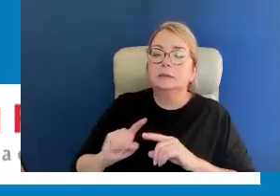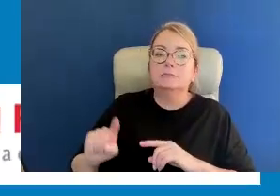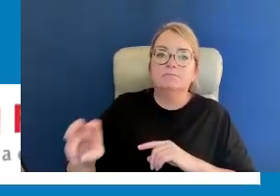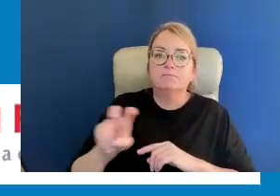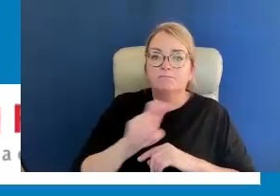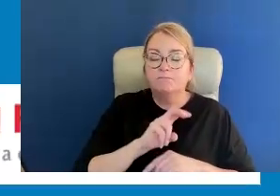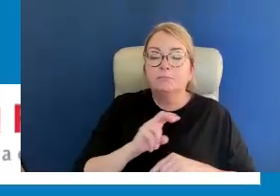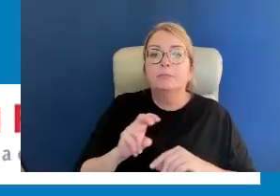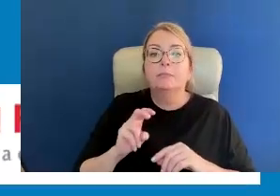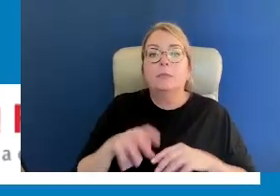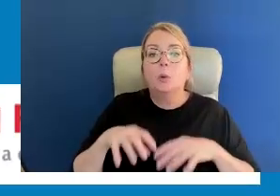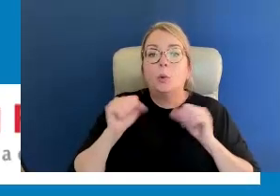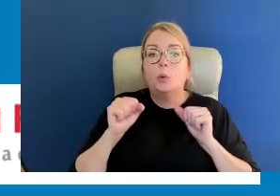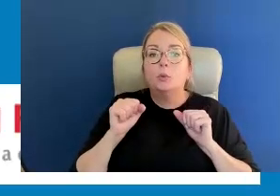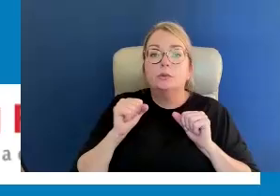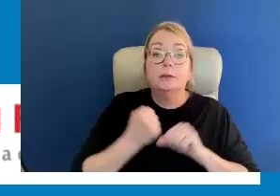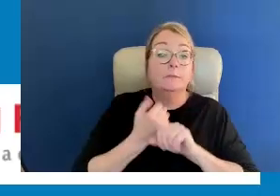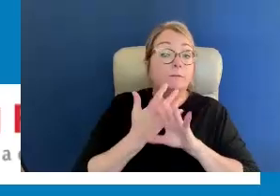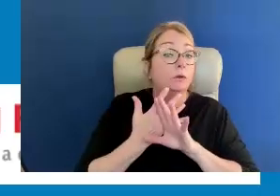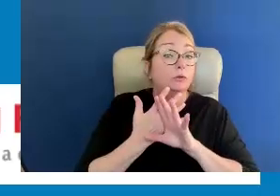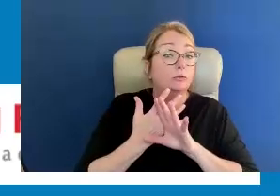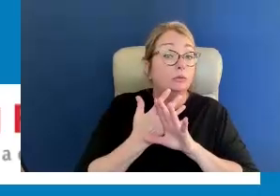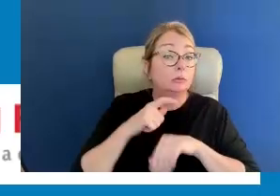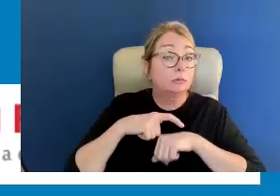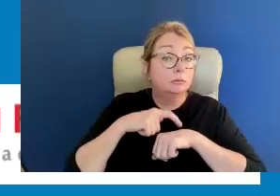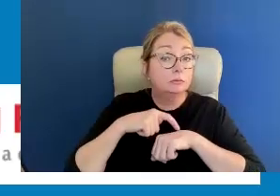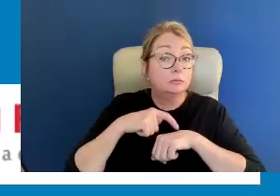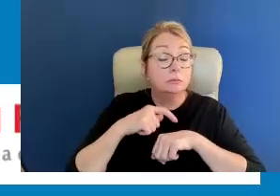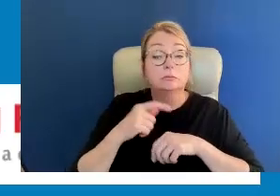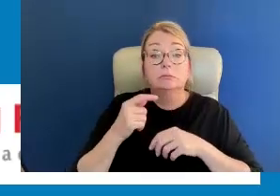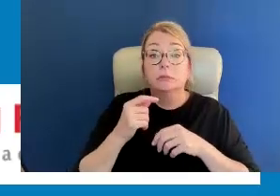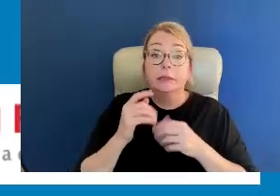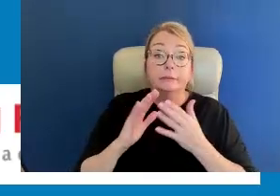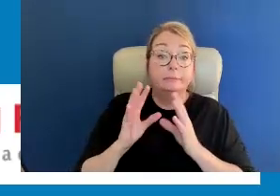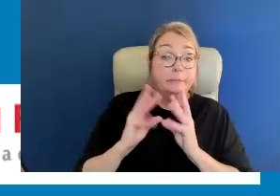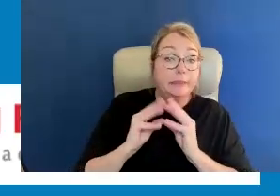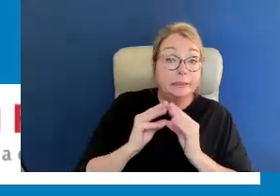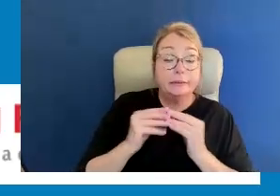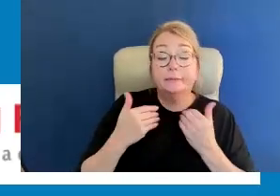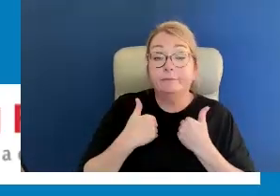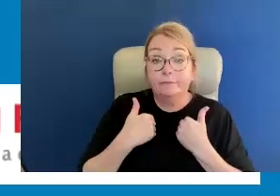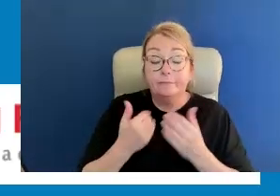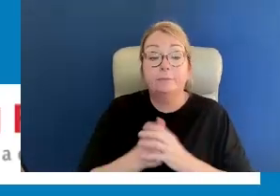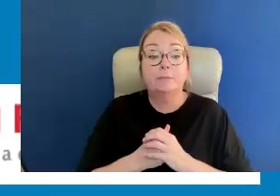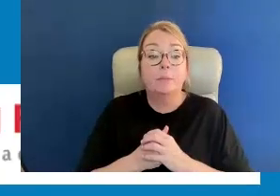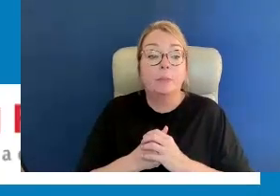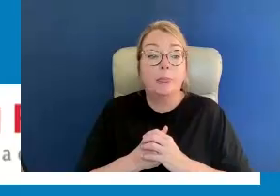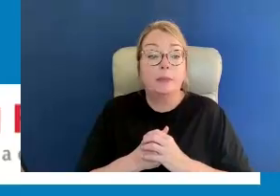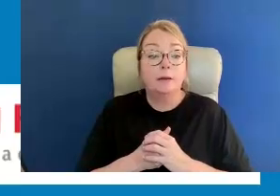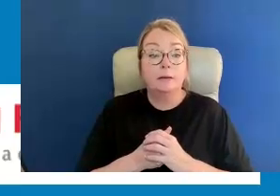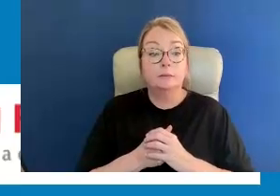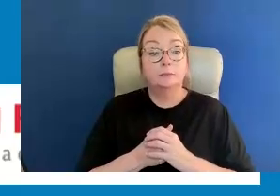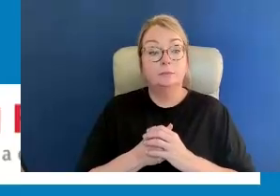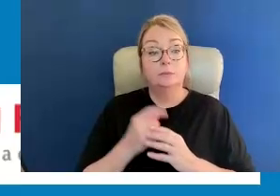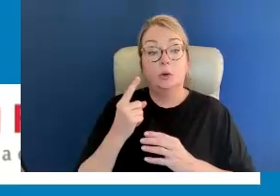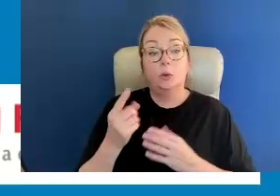also hosting virtual hours. So if you need or prefer to do it online through their virtual piece, they can do that with you as well. One